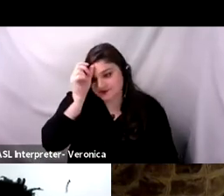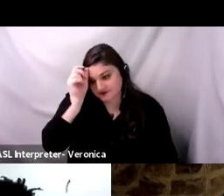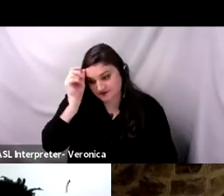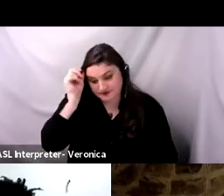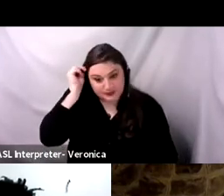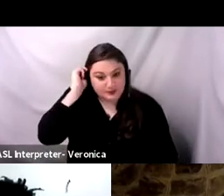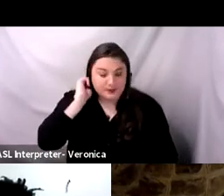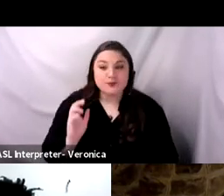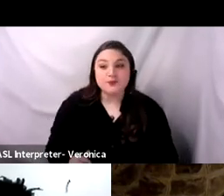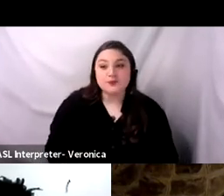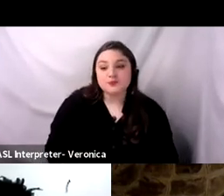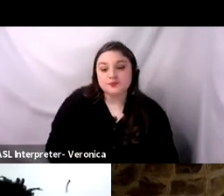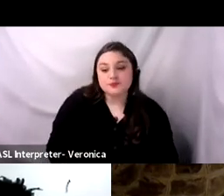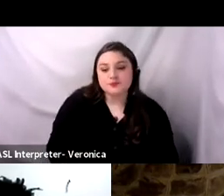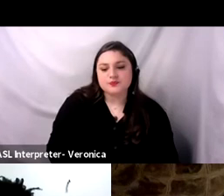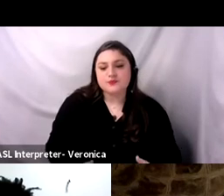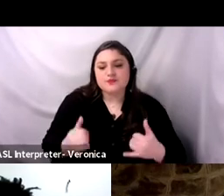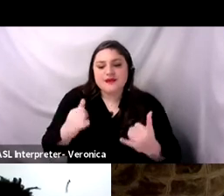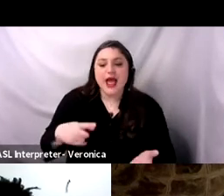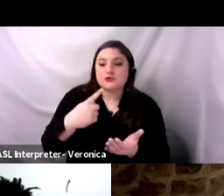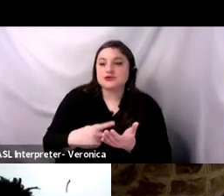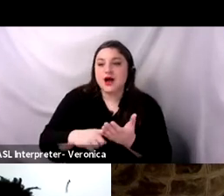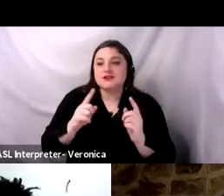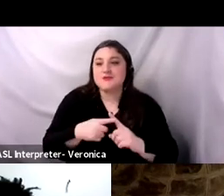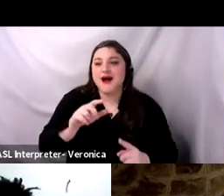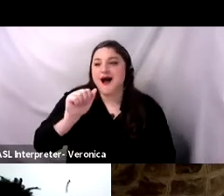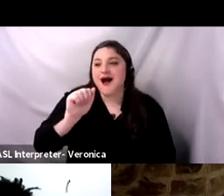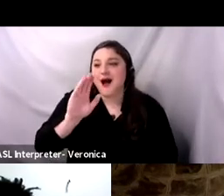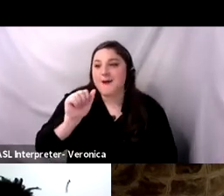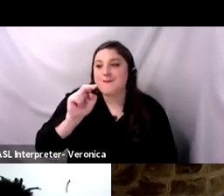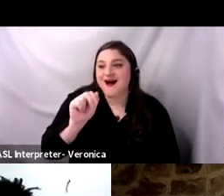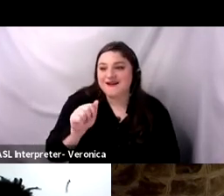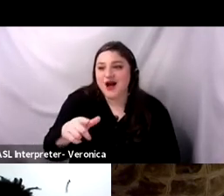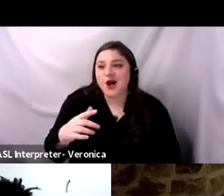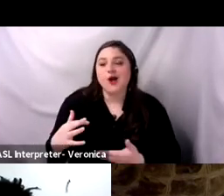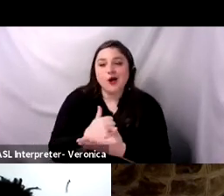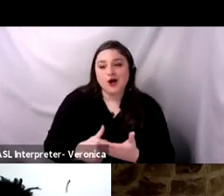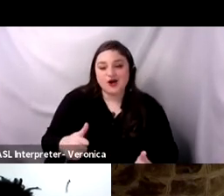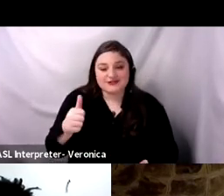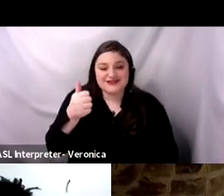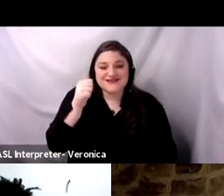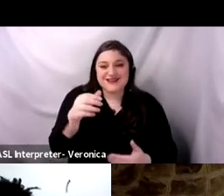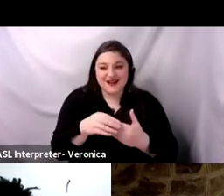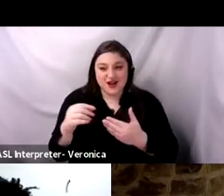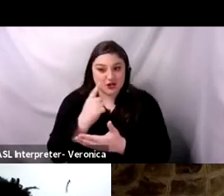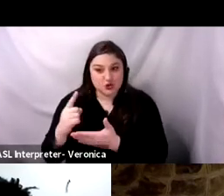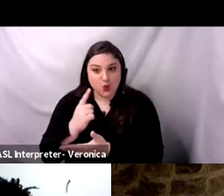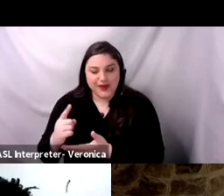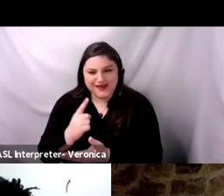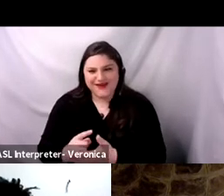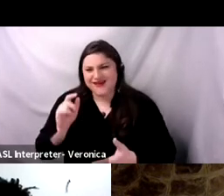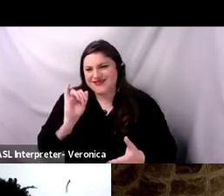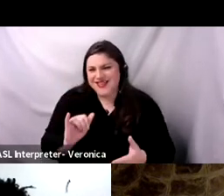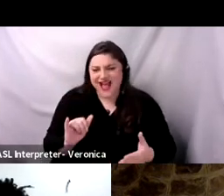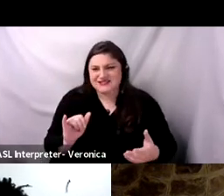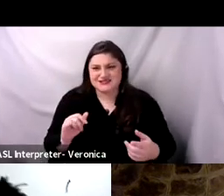you mentioned Abena makes about $10 per week. This obviously seems far off from what a living wage would be. What